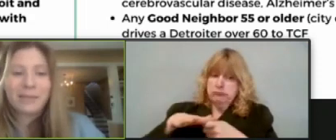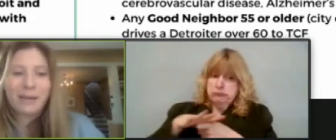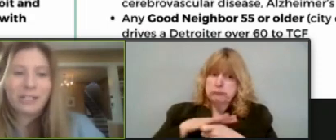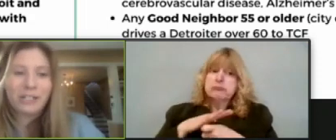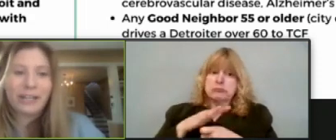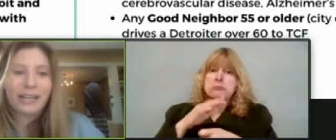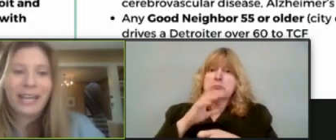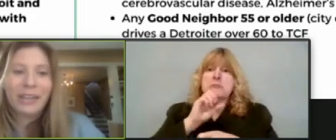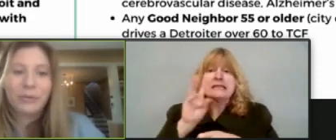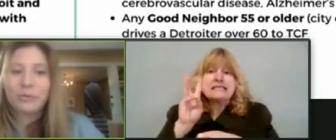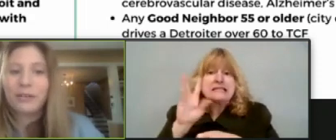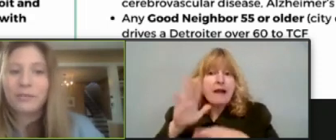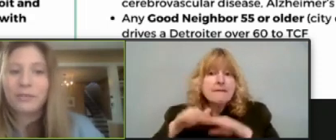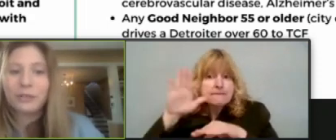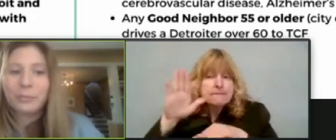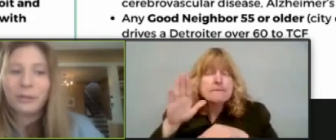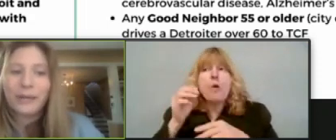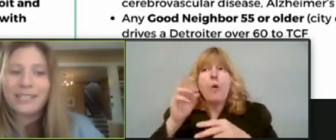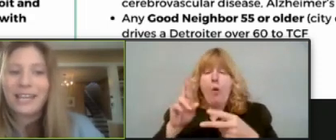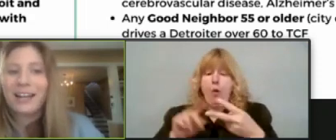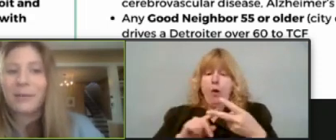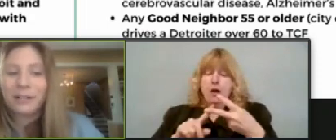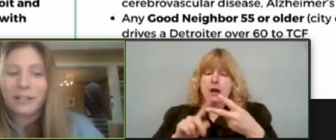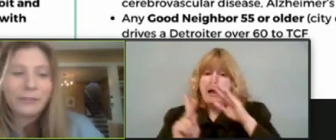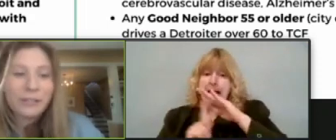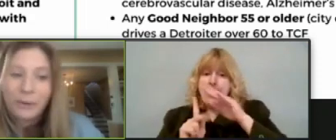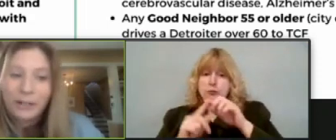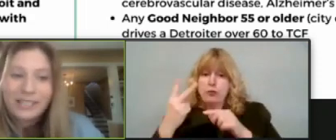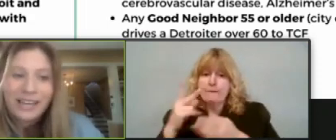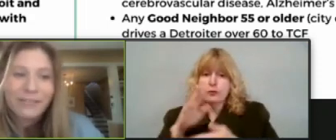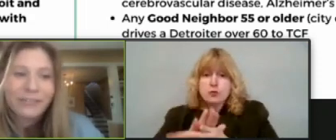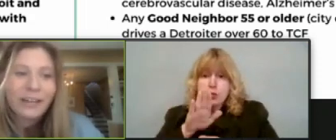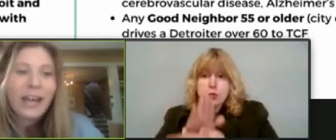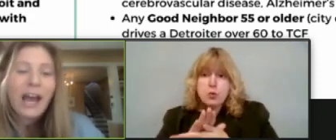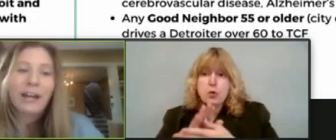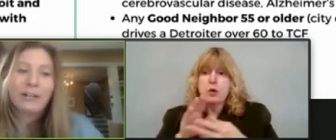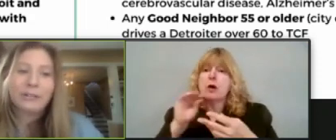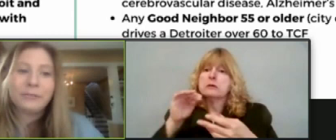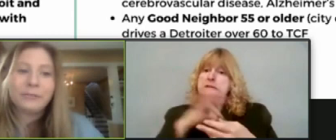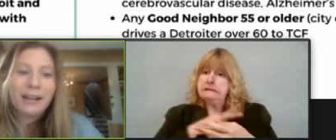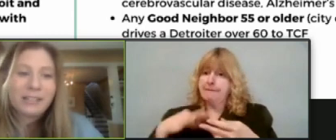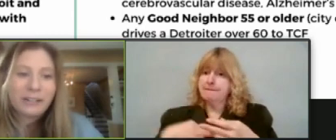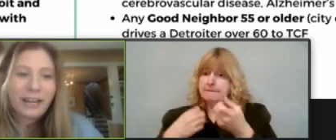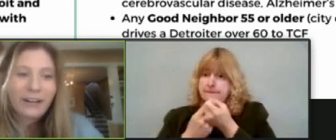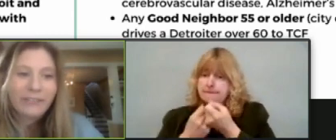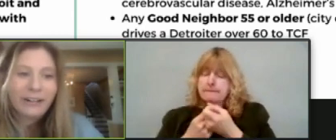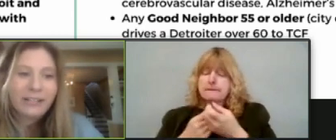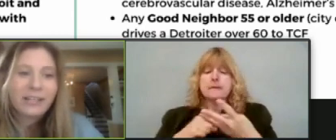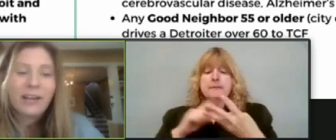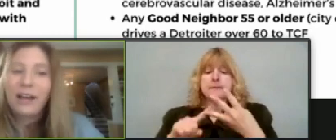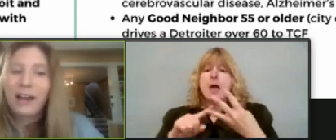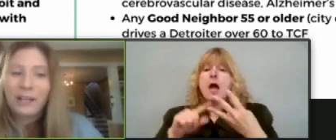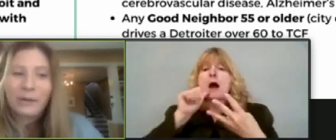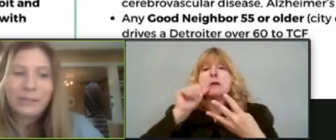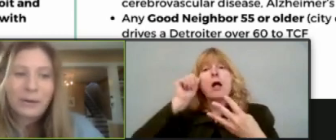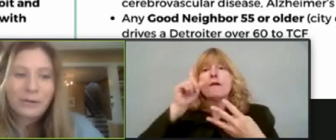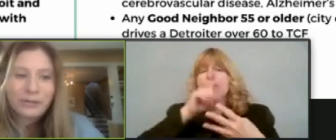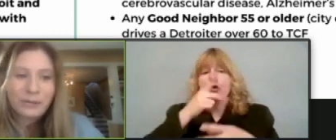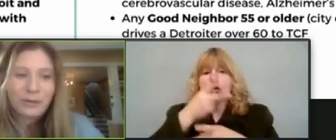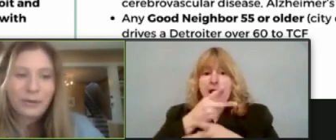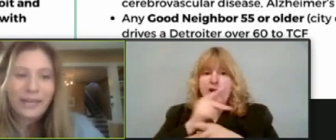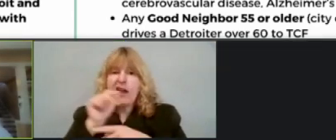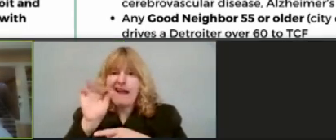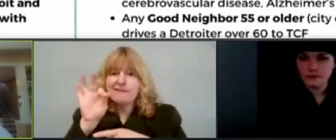as I mentioned, our K through 12 school employees and our wonderful support staff, our adult foster caregivers, our US